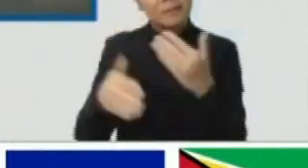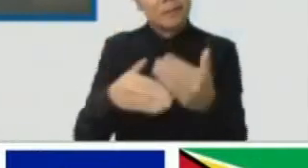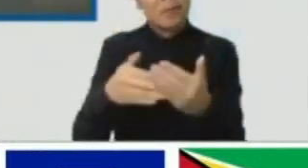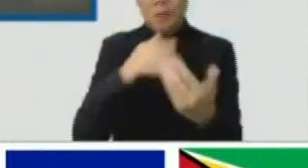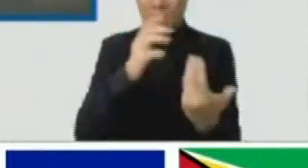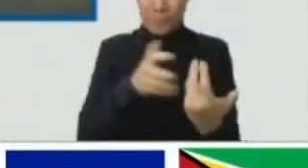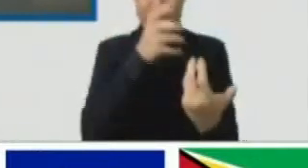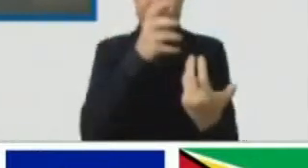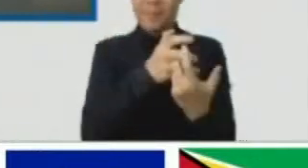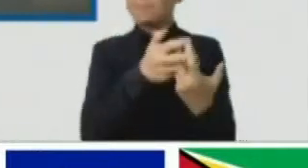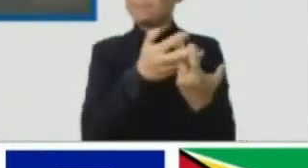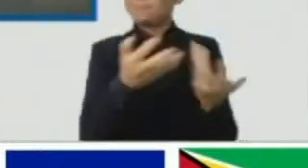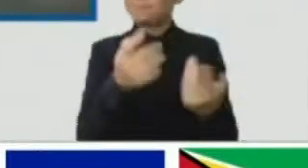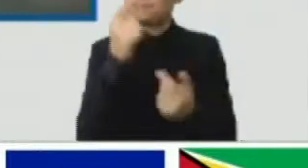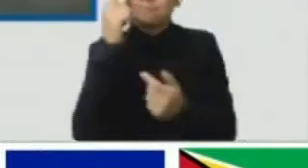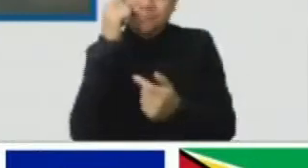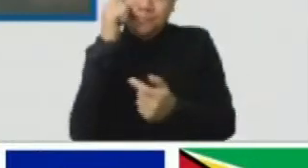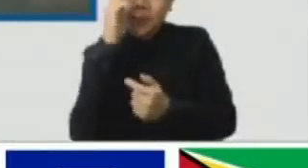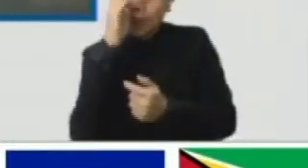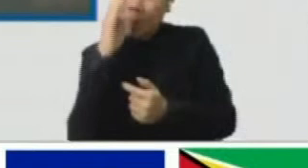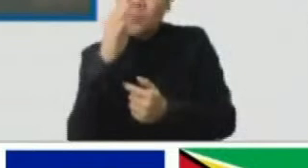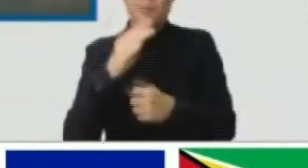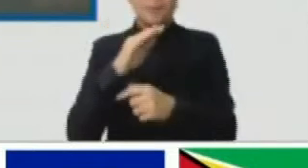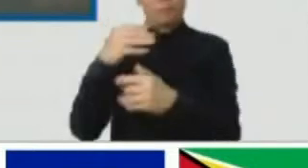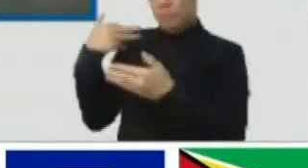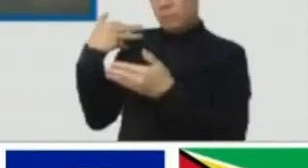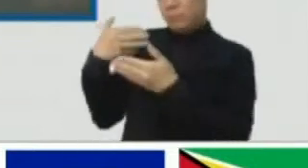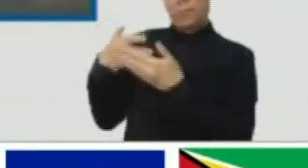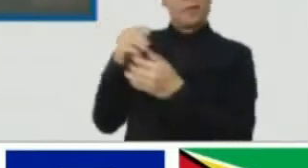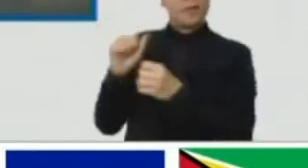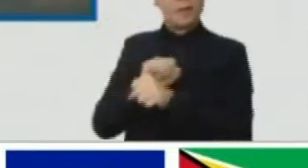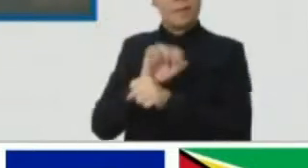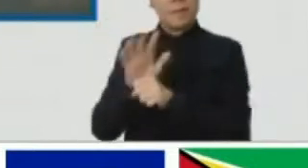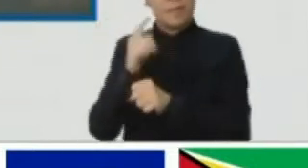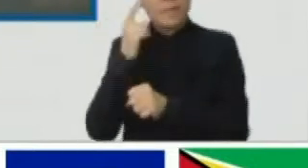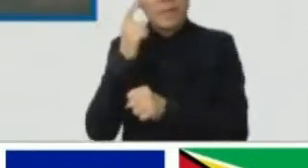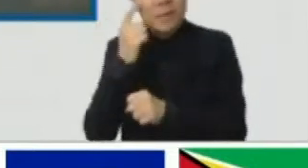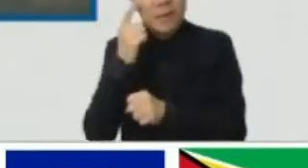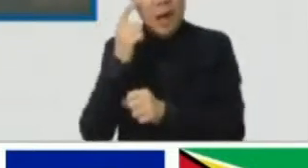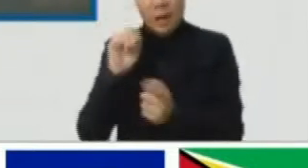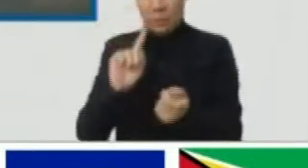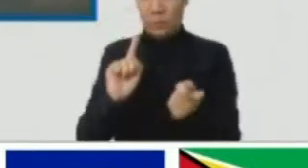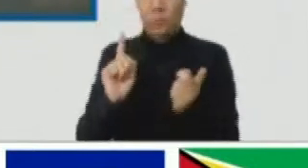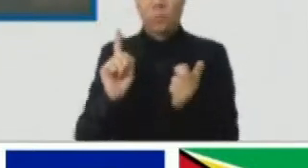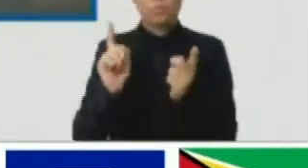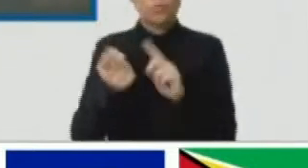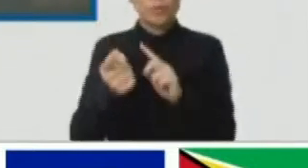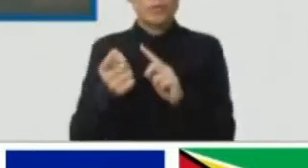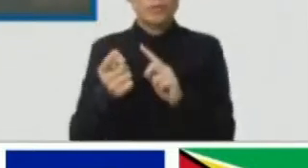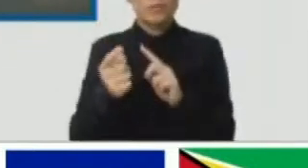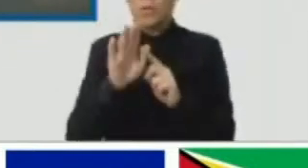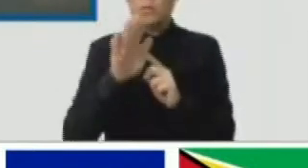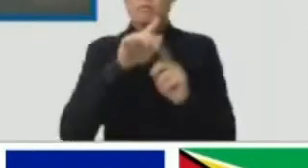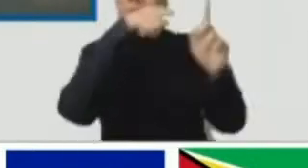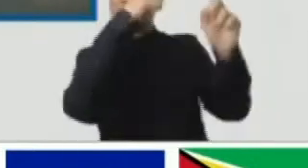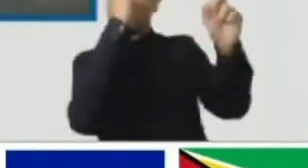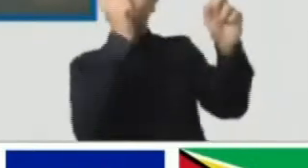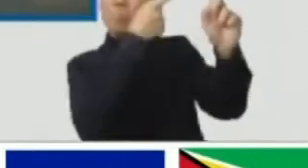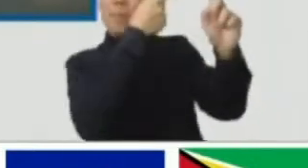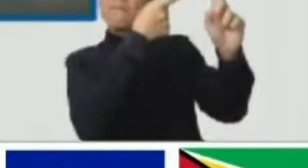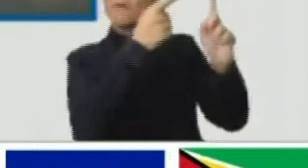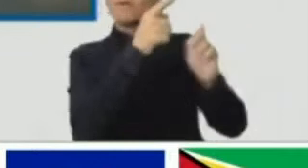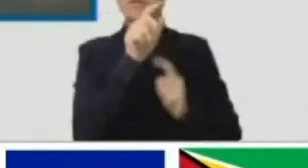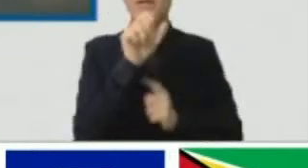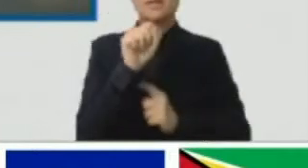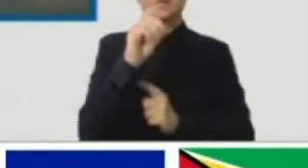The crisis also offers an opportunity to transform our reality in pursuit of sustainable development.